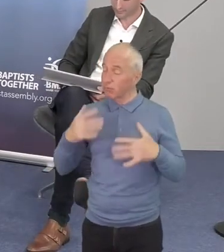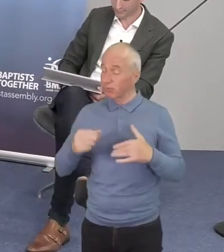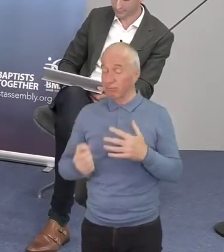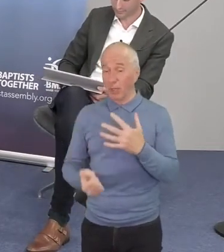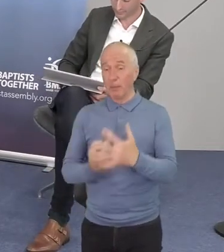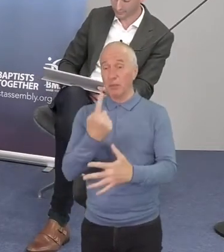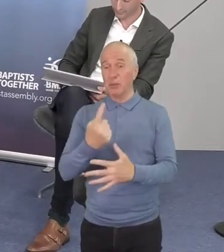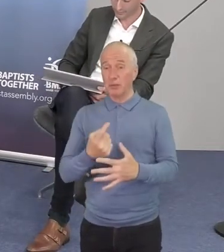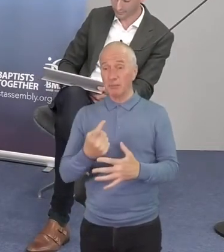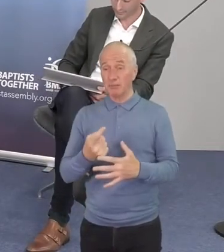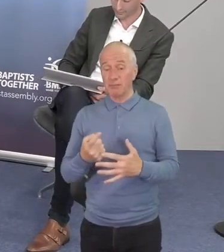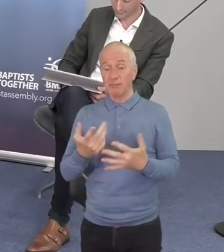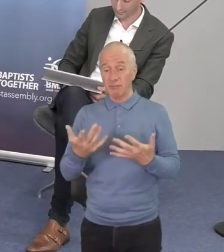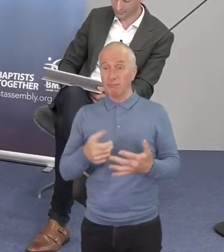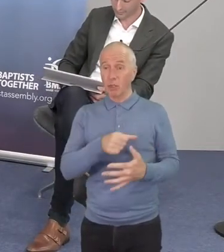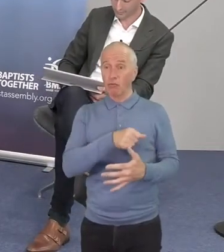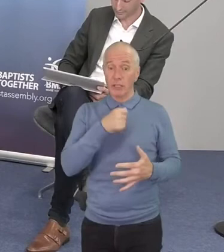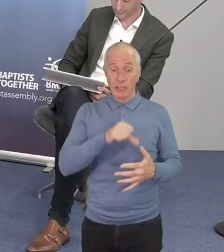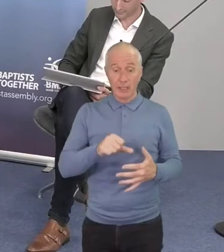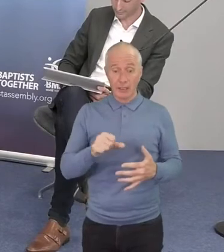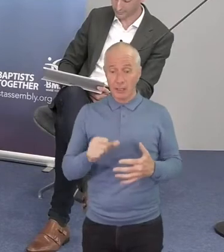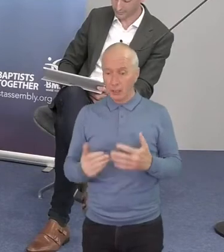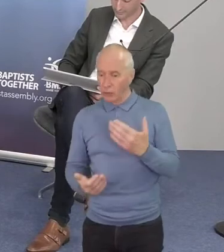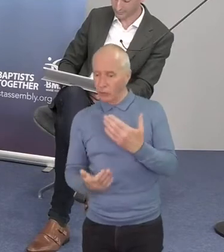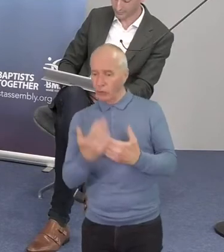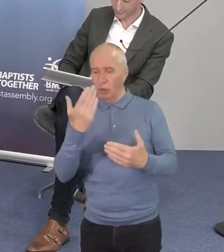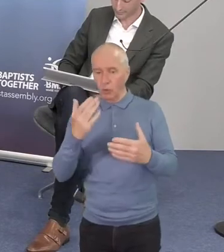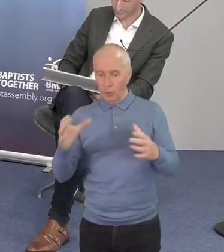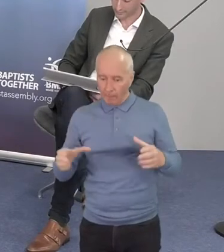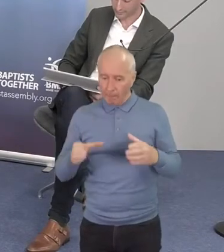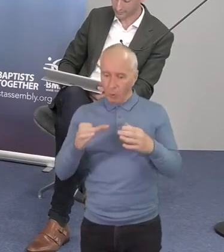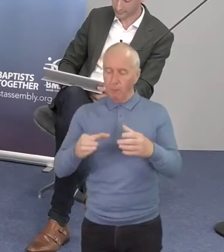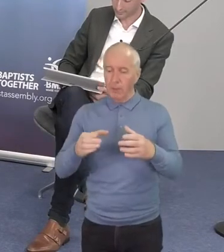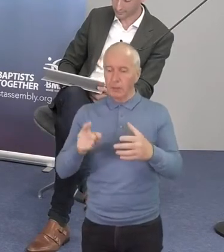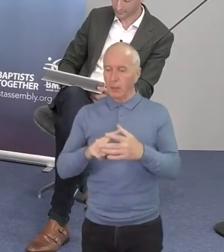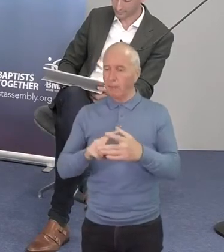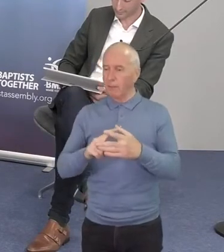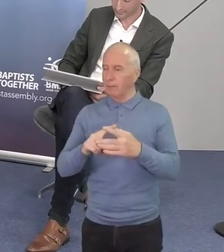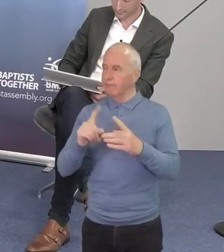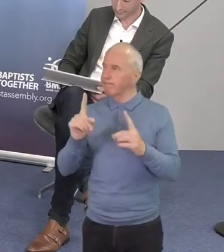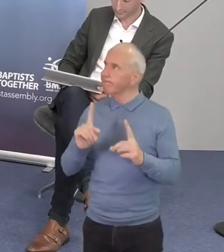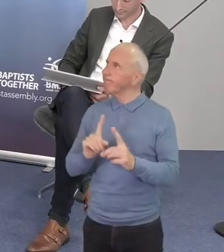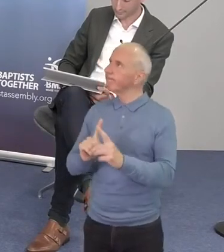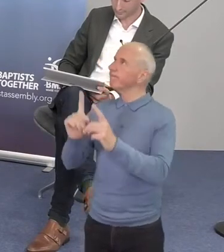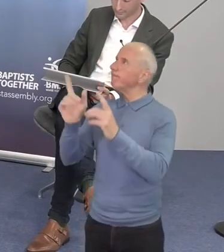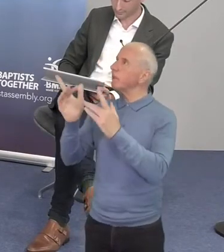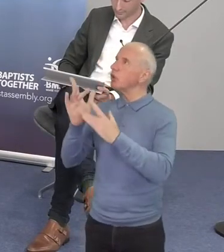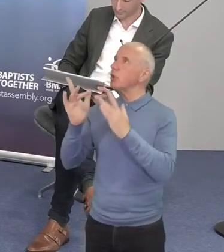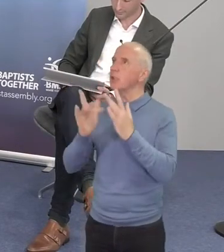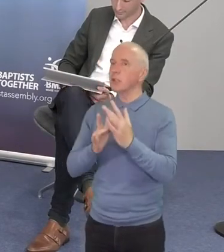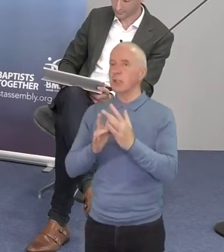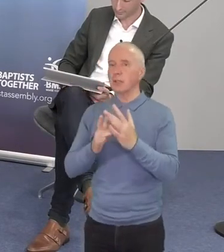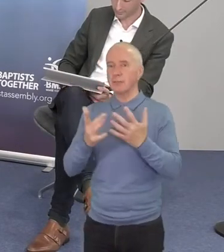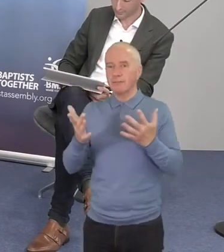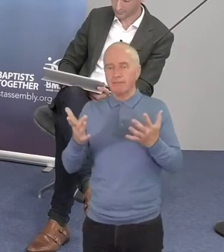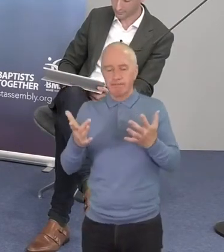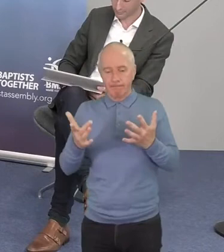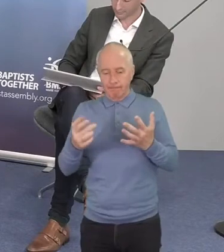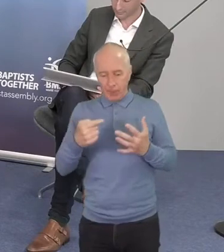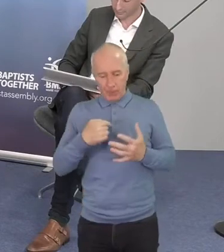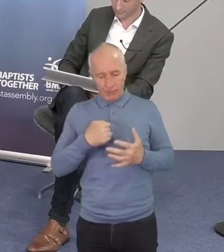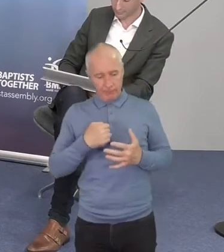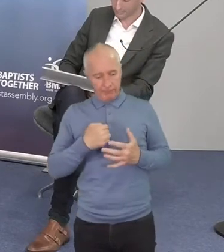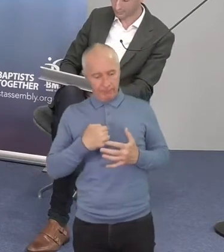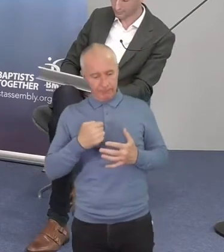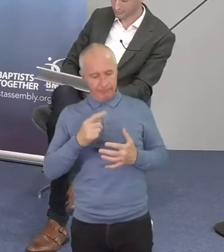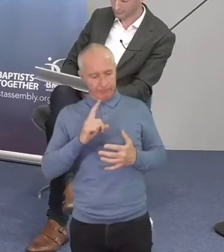where Christianity, the new movements of followers after Jesus, who do not identify themselves